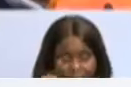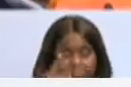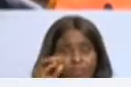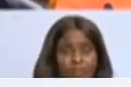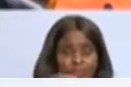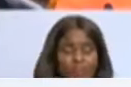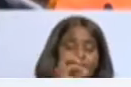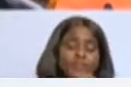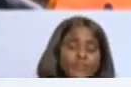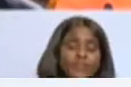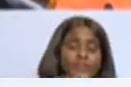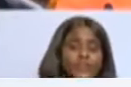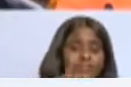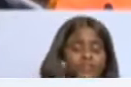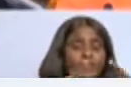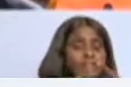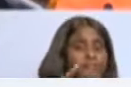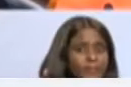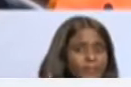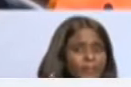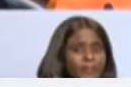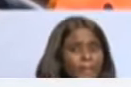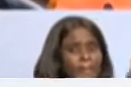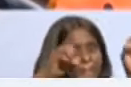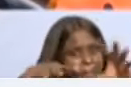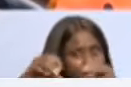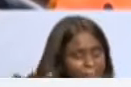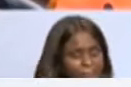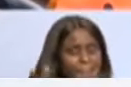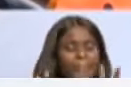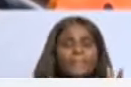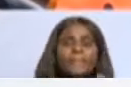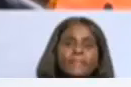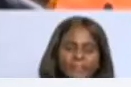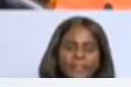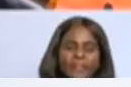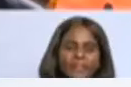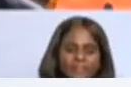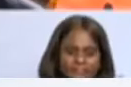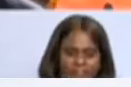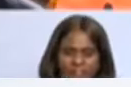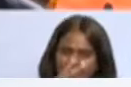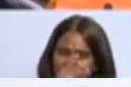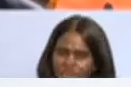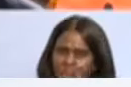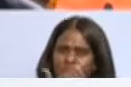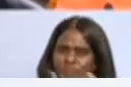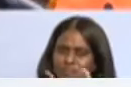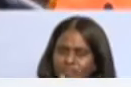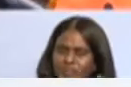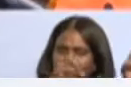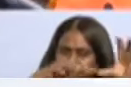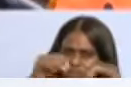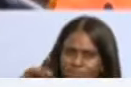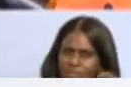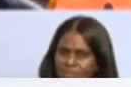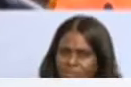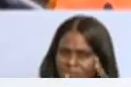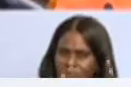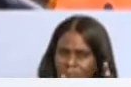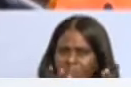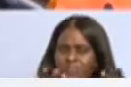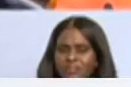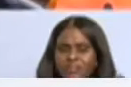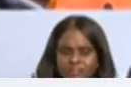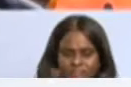invest in these alternatives, to adopt, to look at sustainable energy sources,